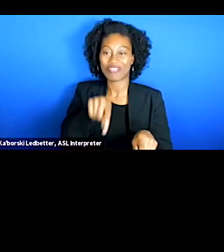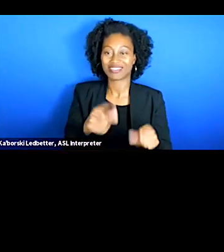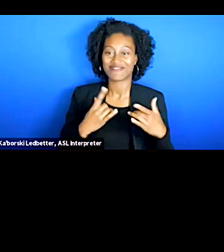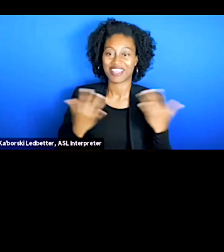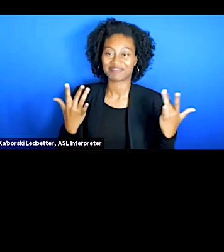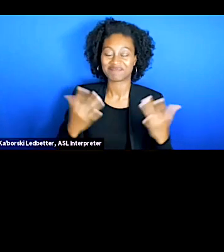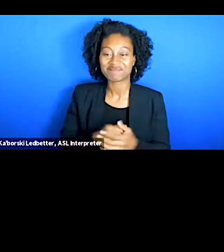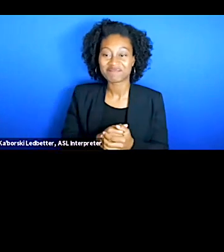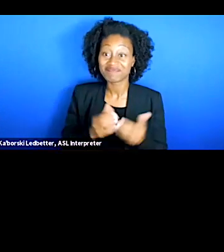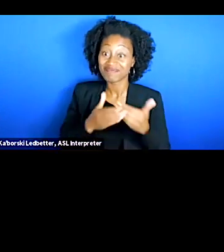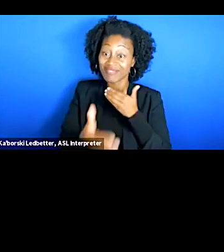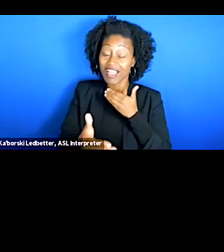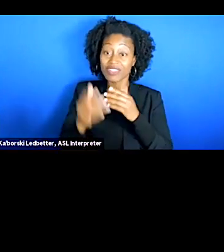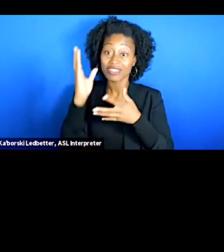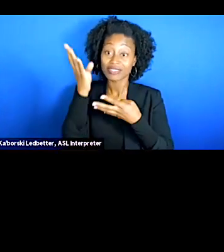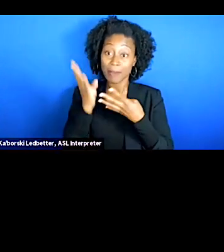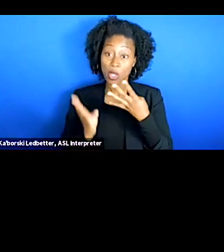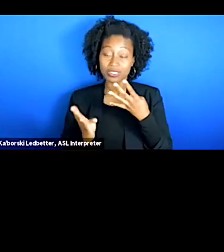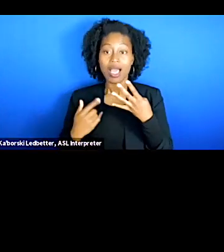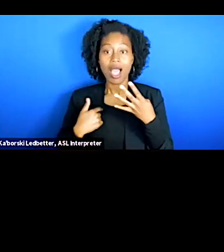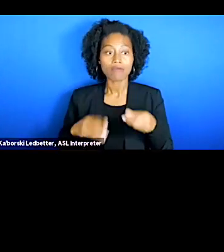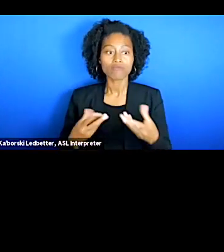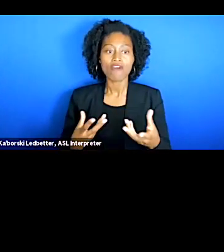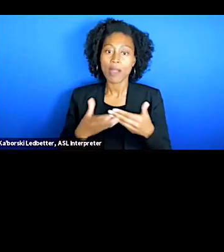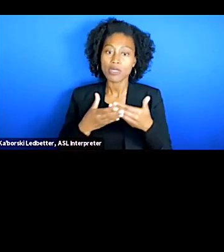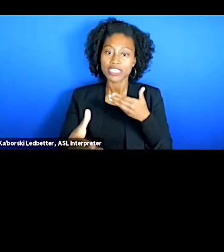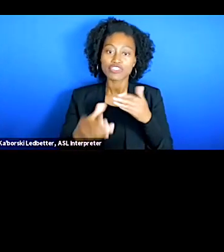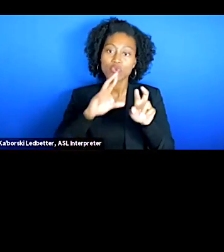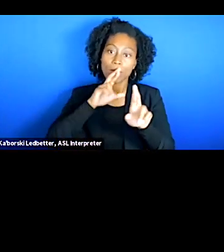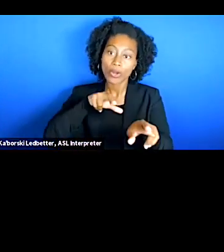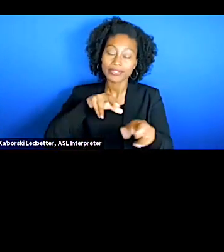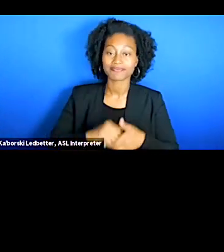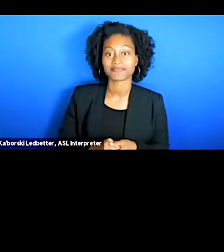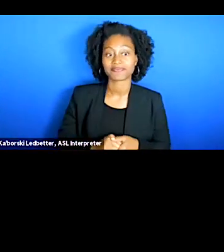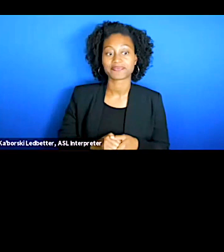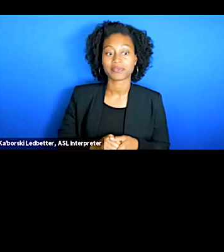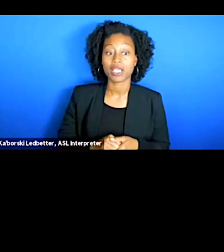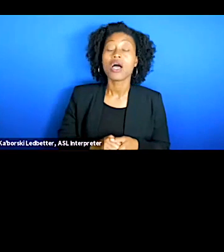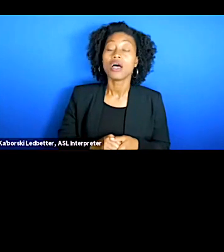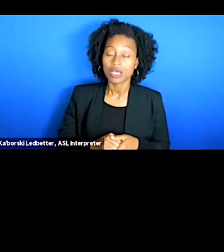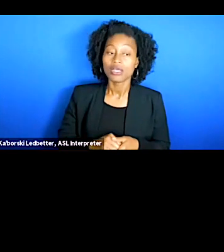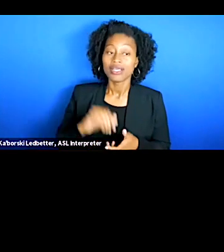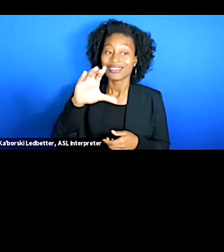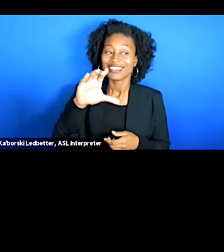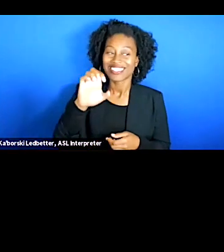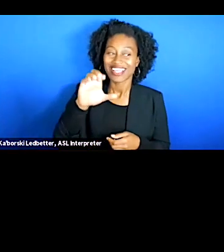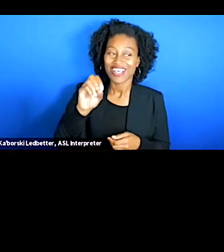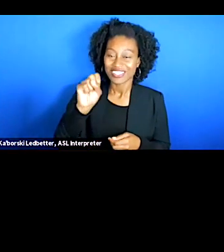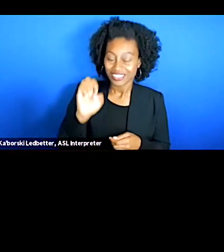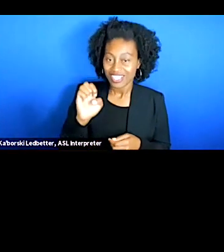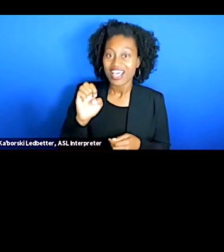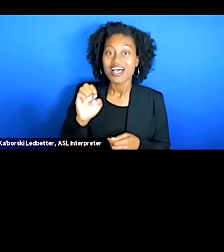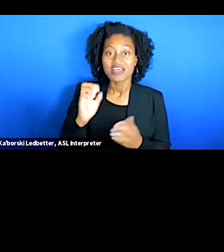Following the mini symposium, I authored a proceedings report. From this report, CEOS made 10 recommendations